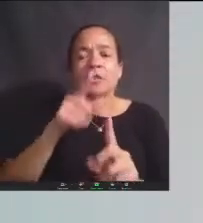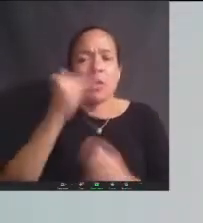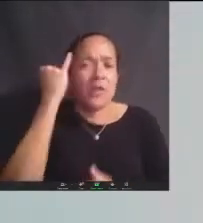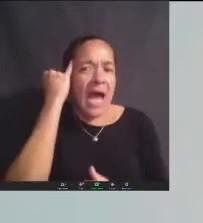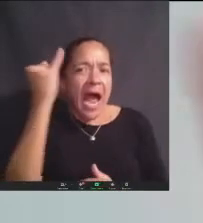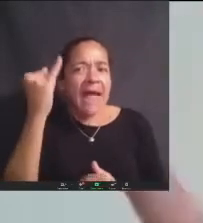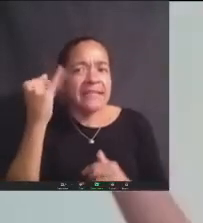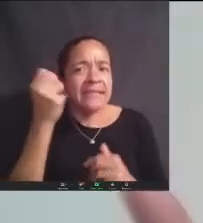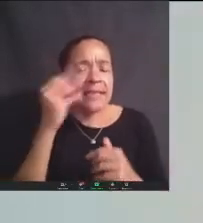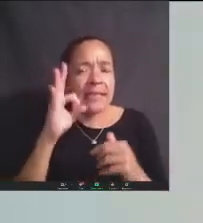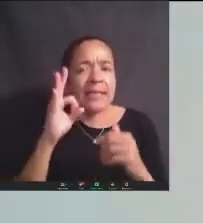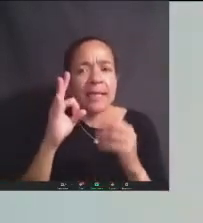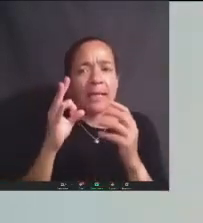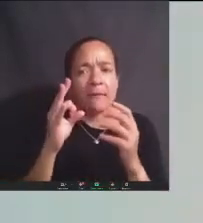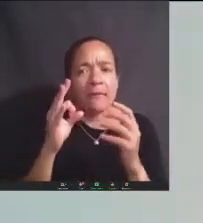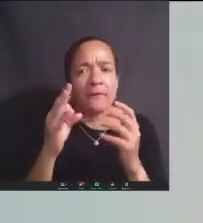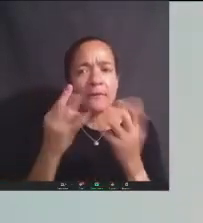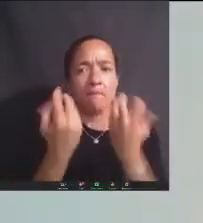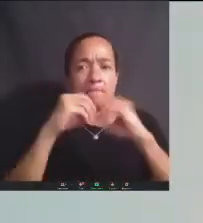greater plurality. Not true.